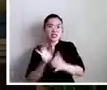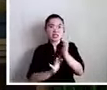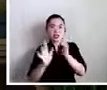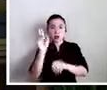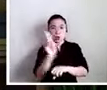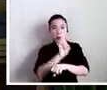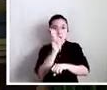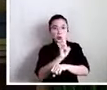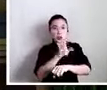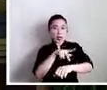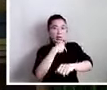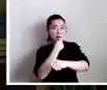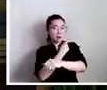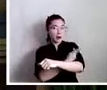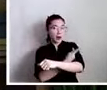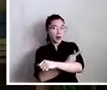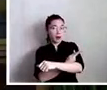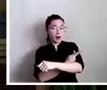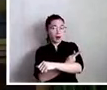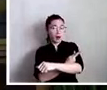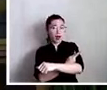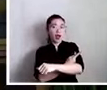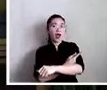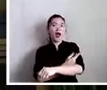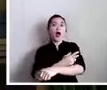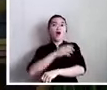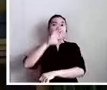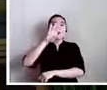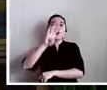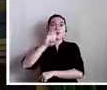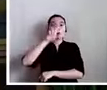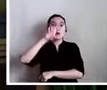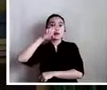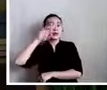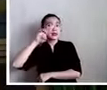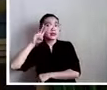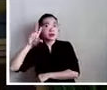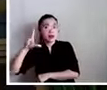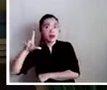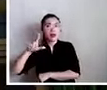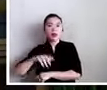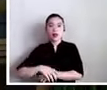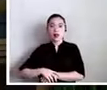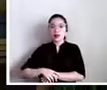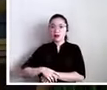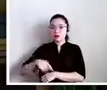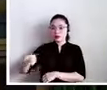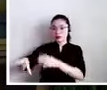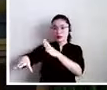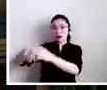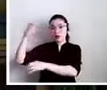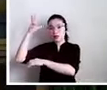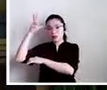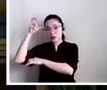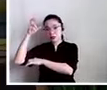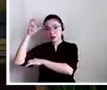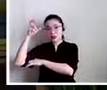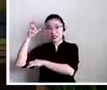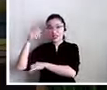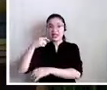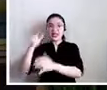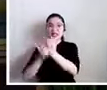magpalagpot og demonyo, si Satanas na mismo ang nagpatay sa iyang kaugalingon. Which means,